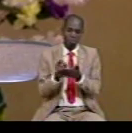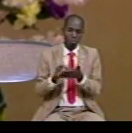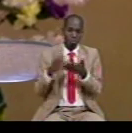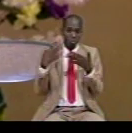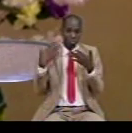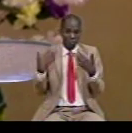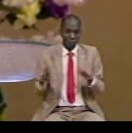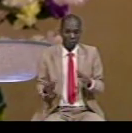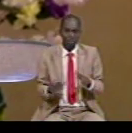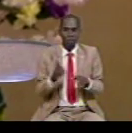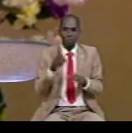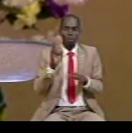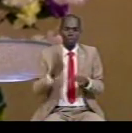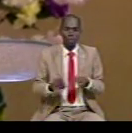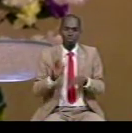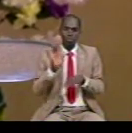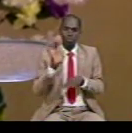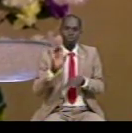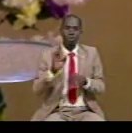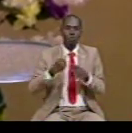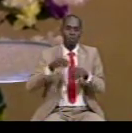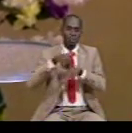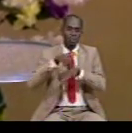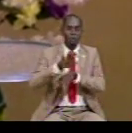to this number,